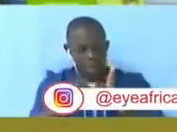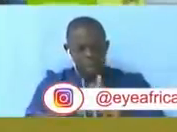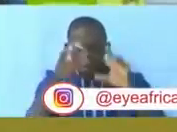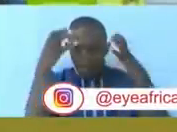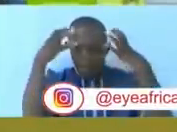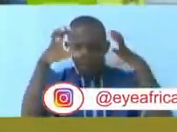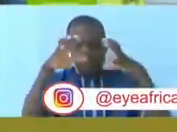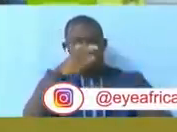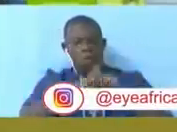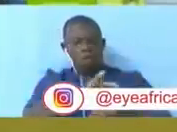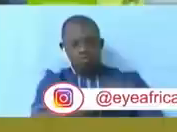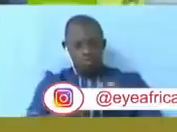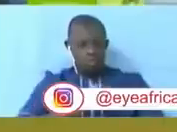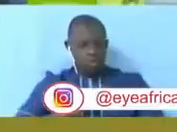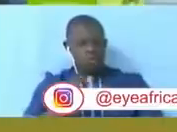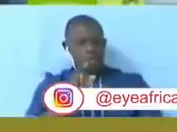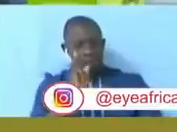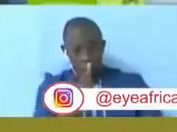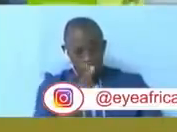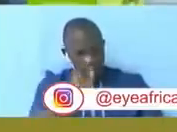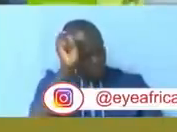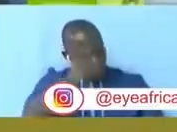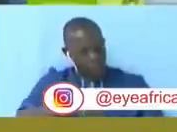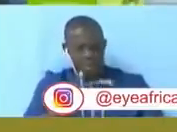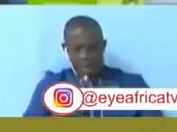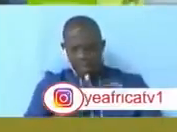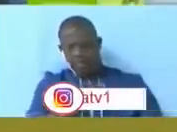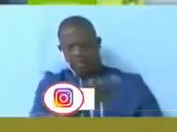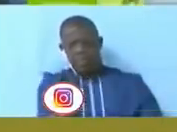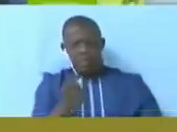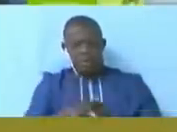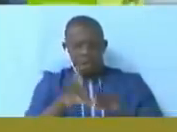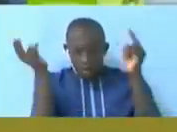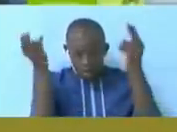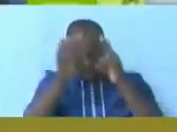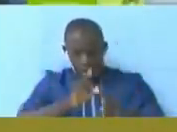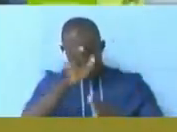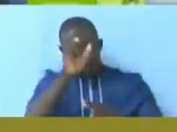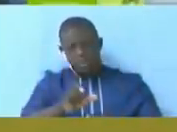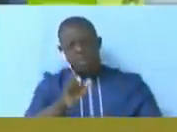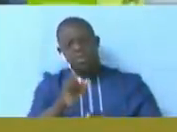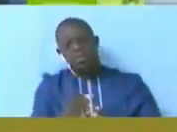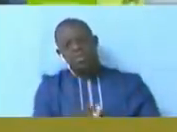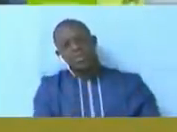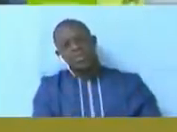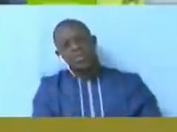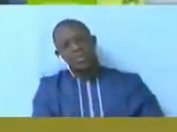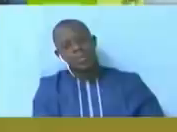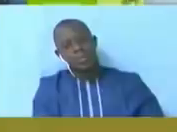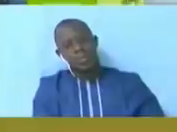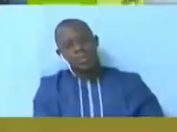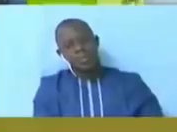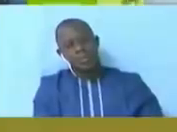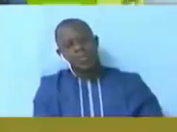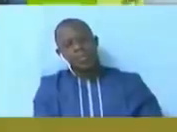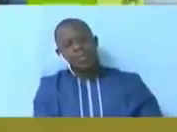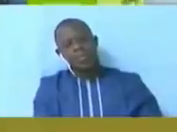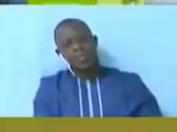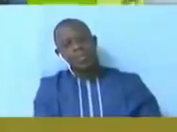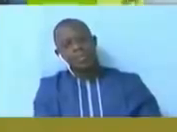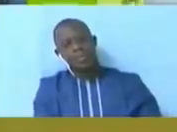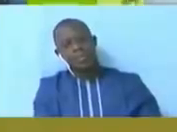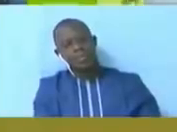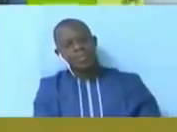bota Babakar dakono biringa te lota drong ayenteje ajitala moto kono na atantela mototo akafanya nko alanyi magistrate